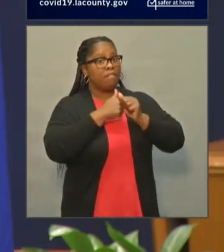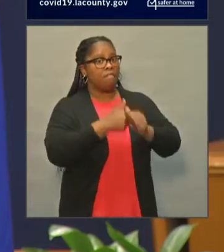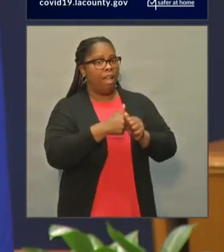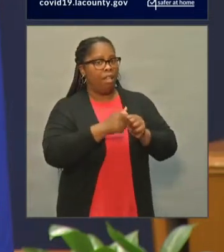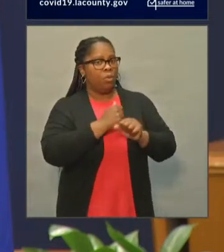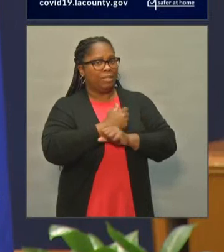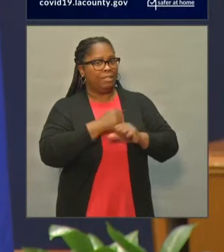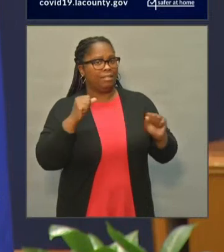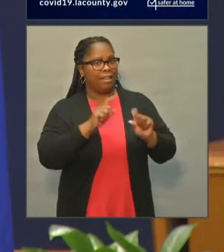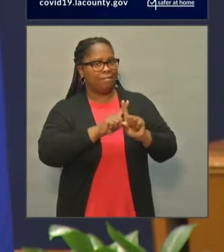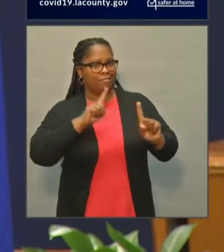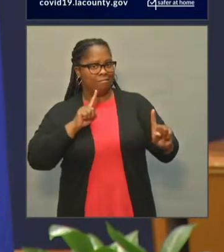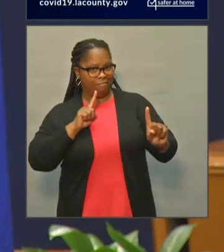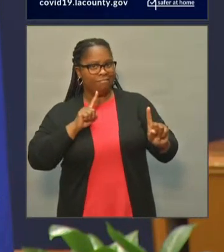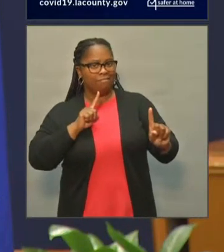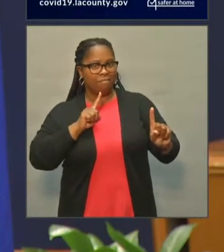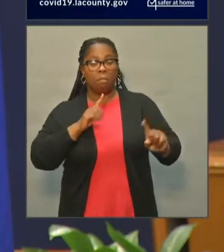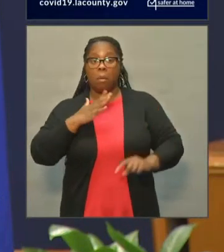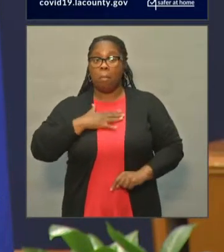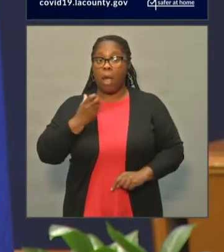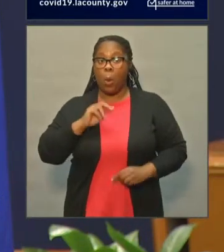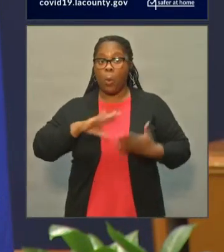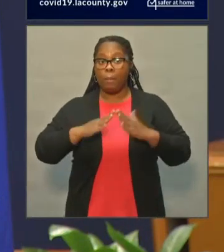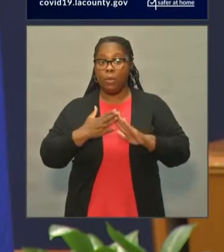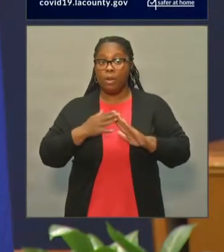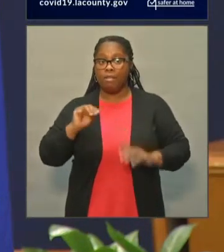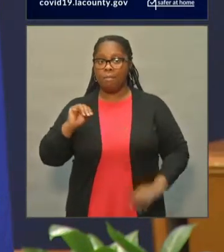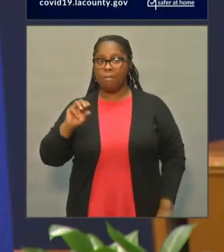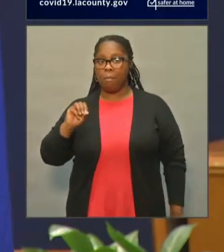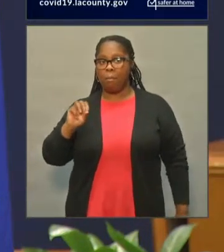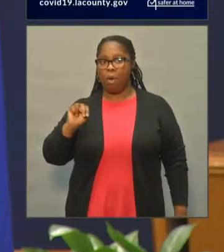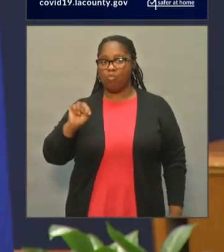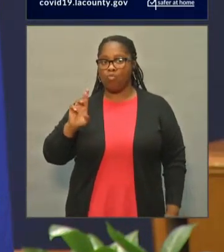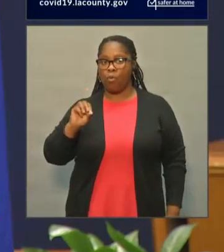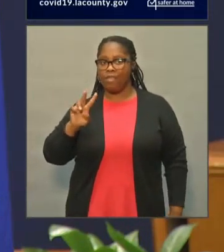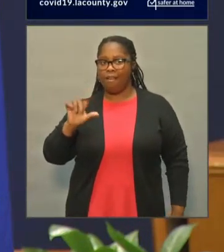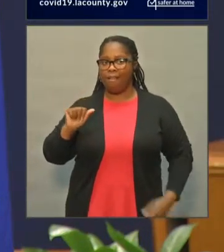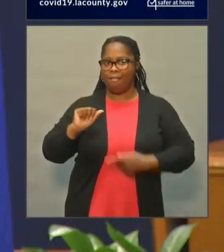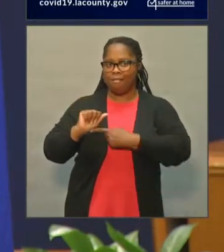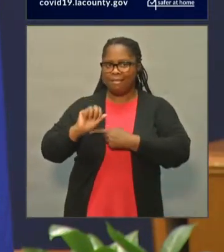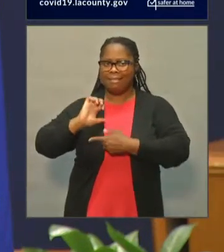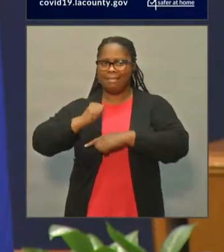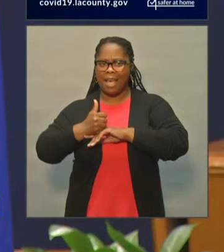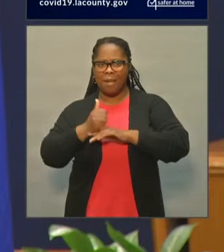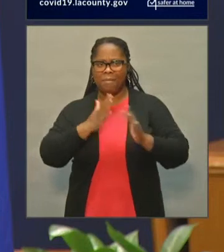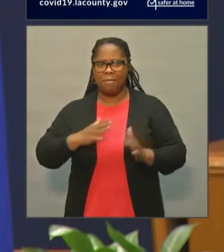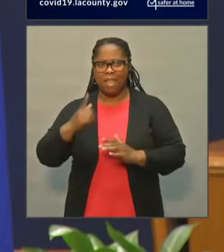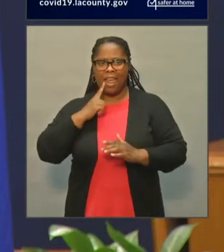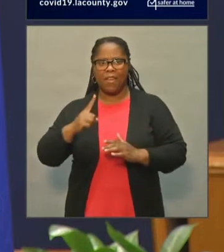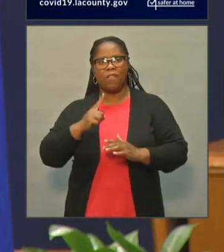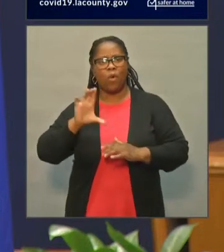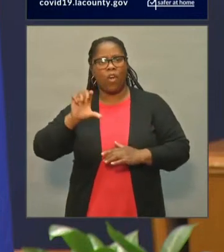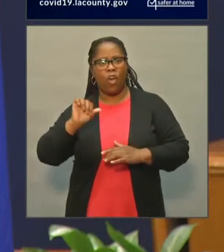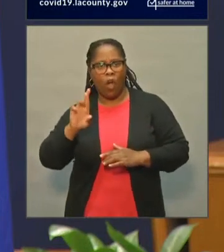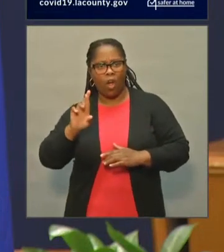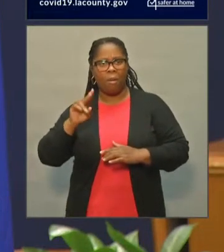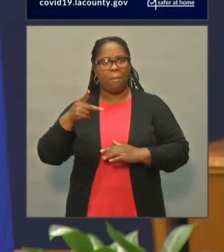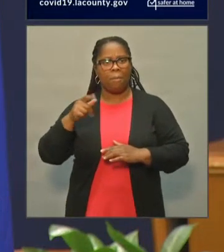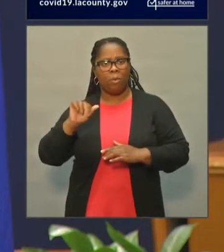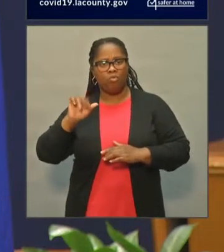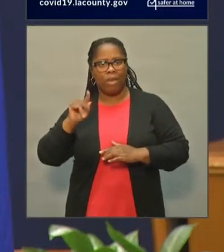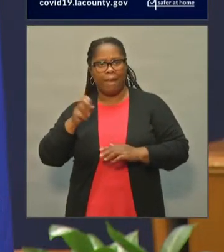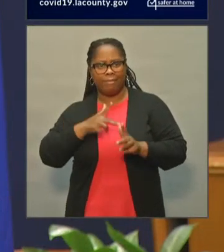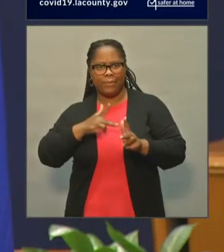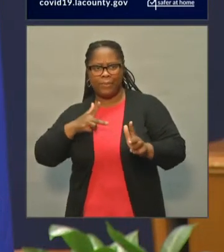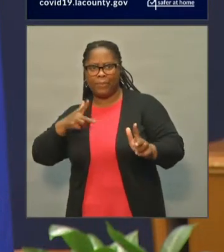own community, Monrovia prepared a comprehensive plan for a car parade that ensures the safety of graduates, families, and